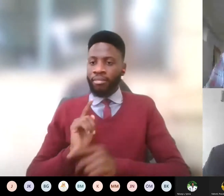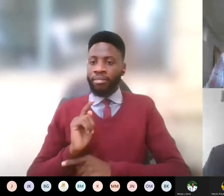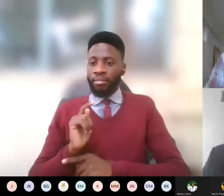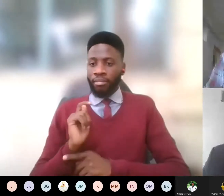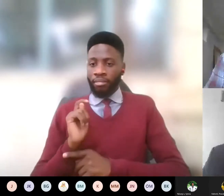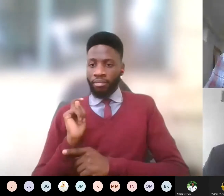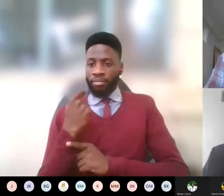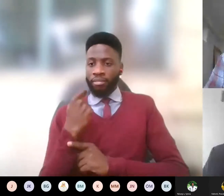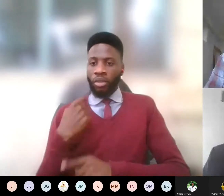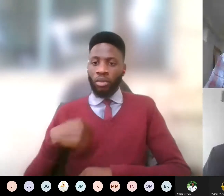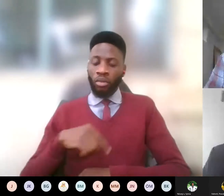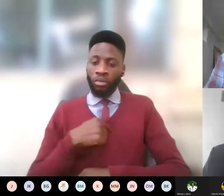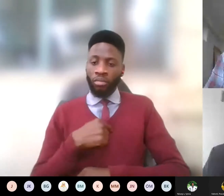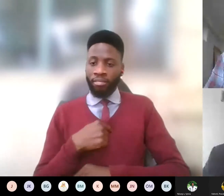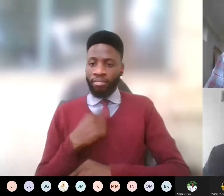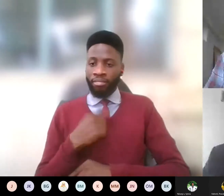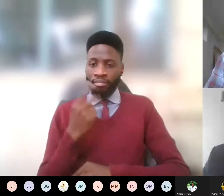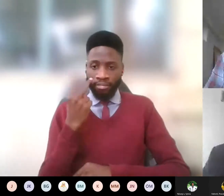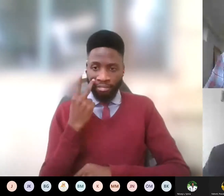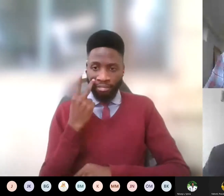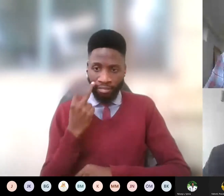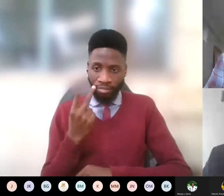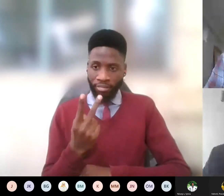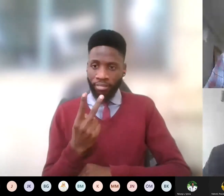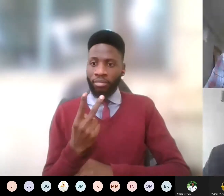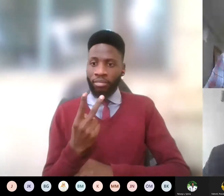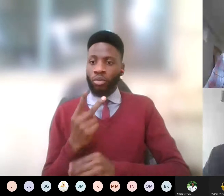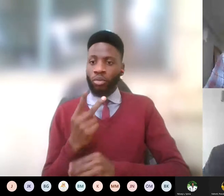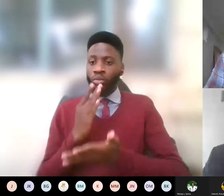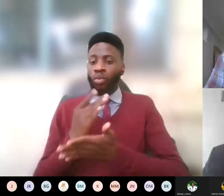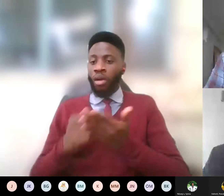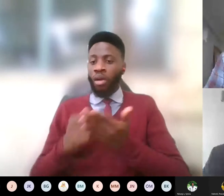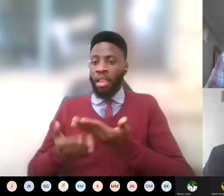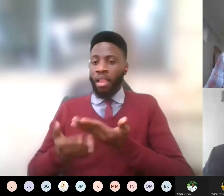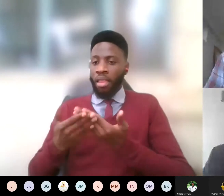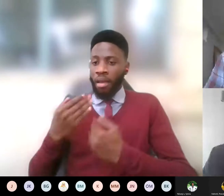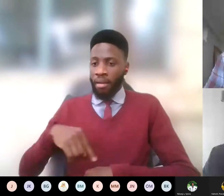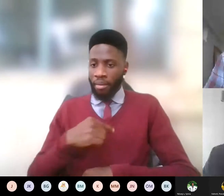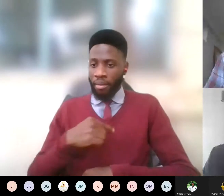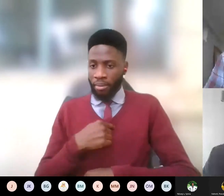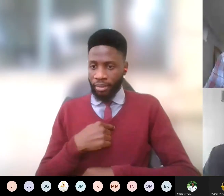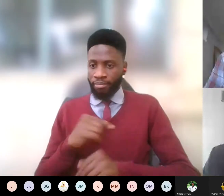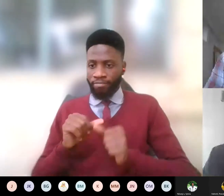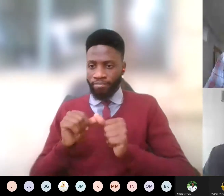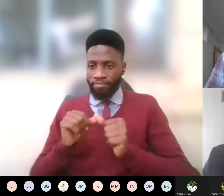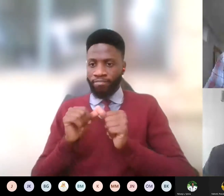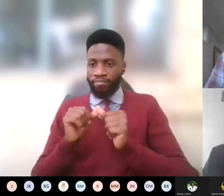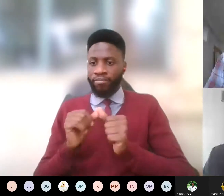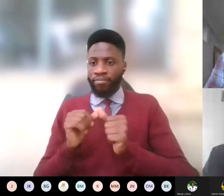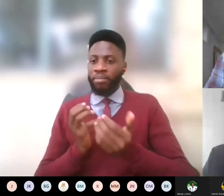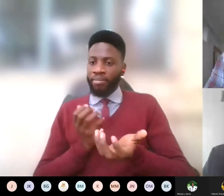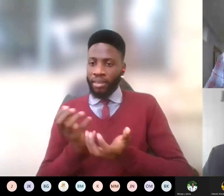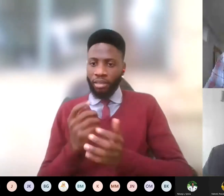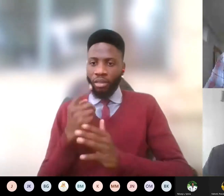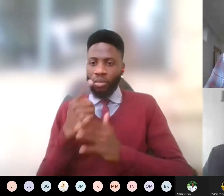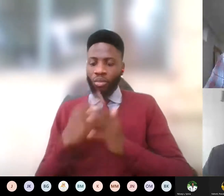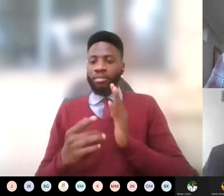not true. So be attentive, especially if you are a student that is not in the IT space. You need to find